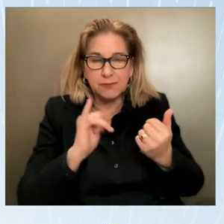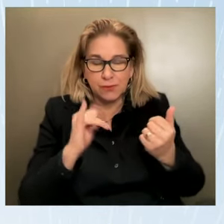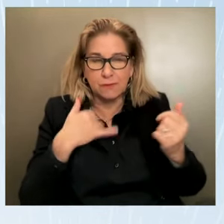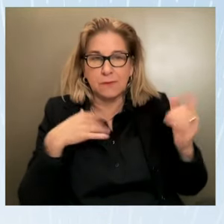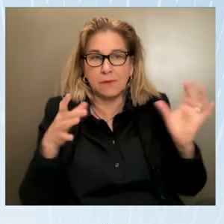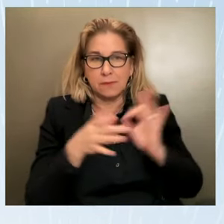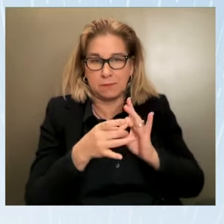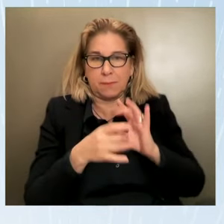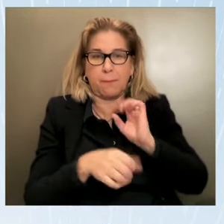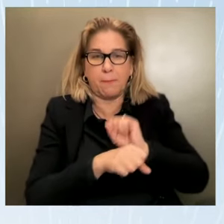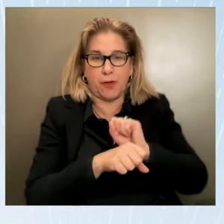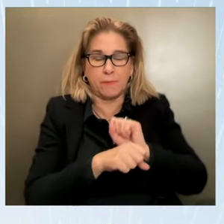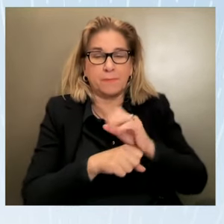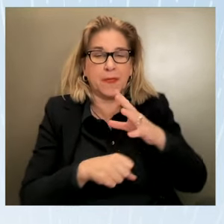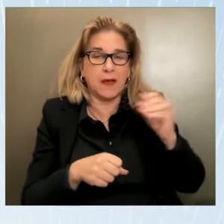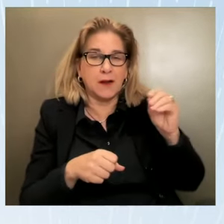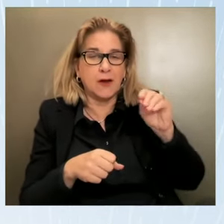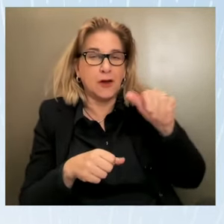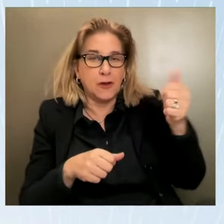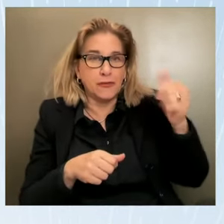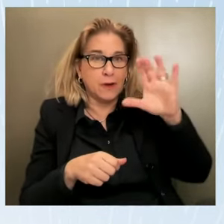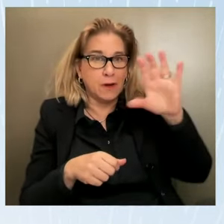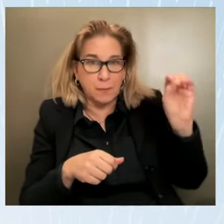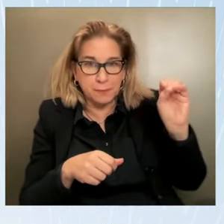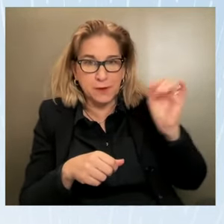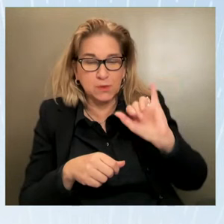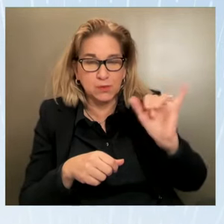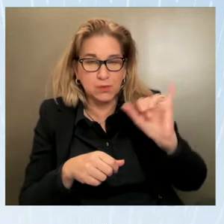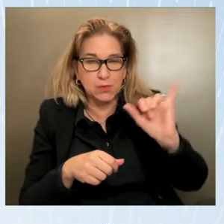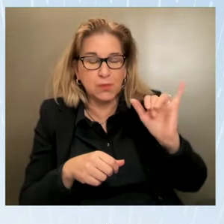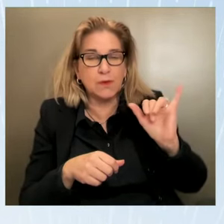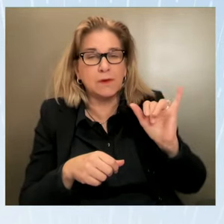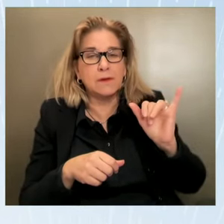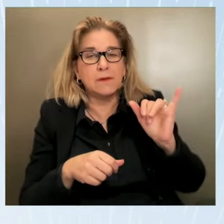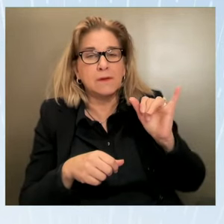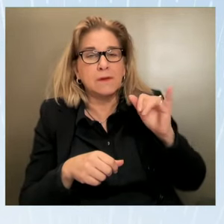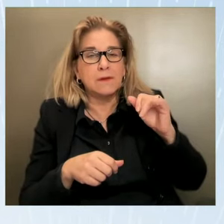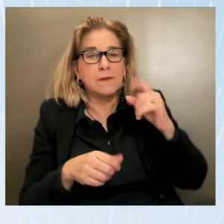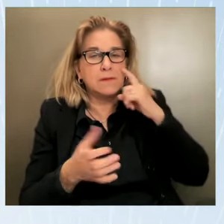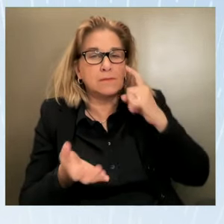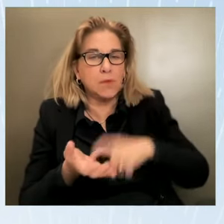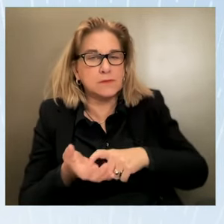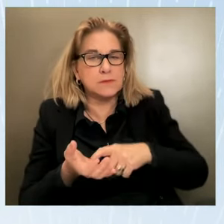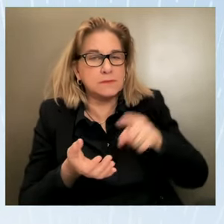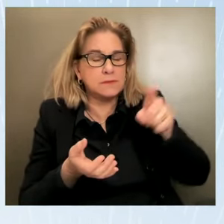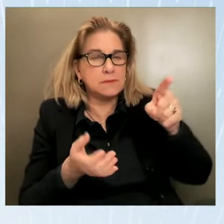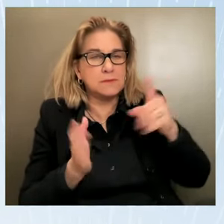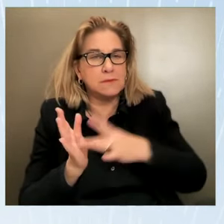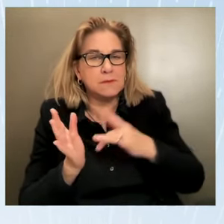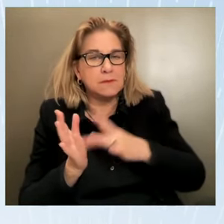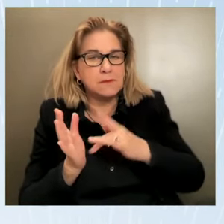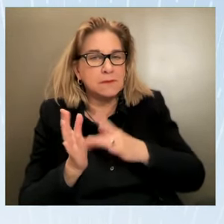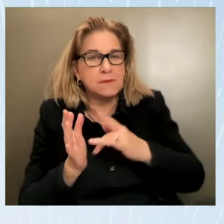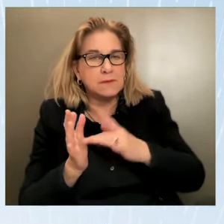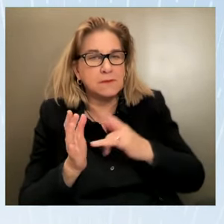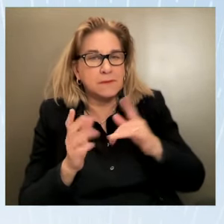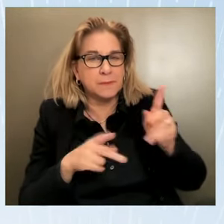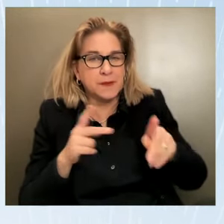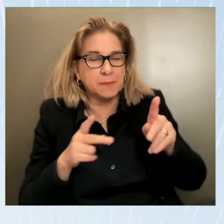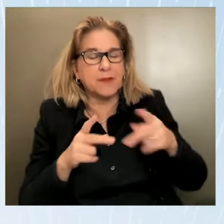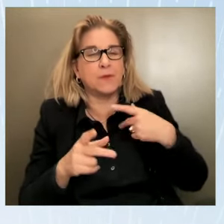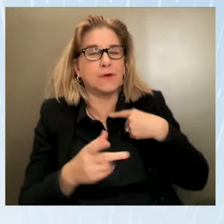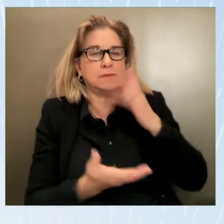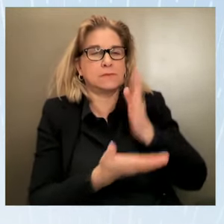constrained in their ability to access U.S. technology, software, and commodities. Finally, the Department of